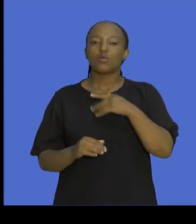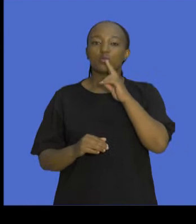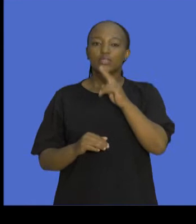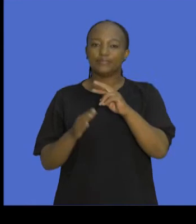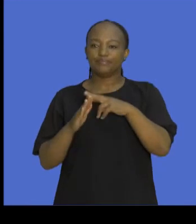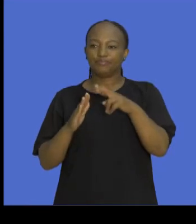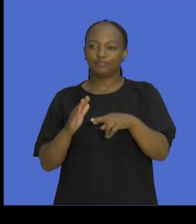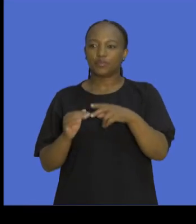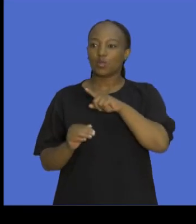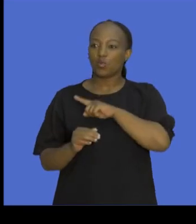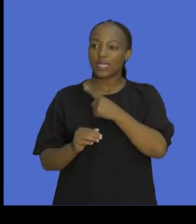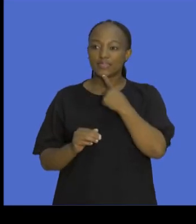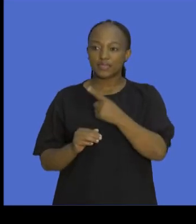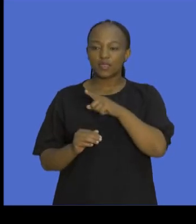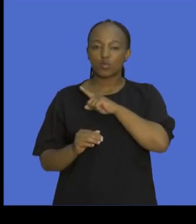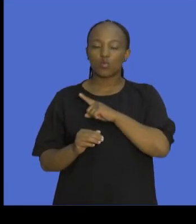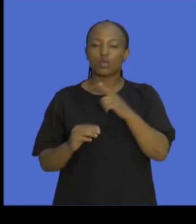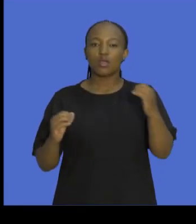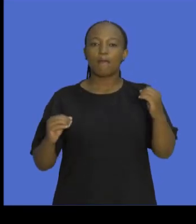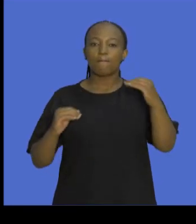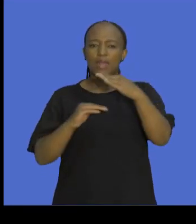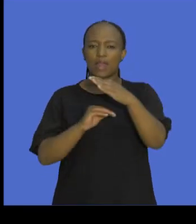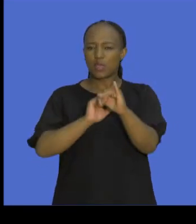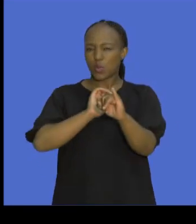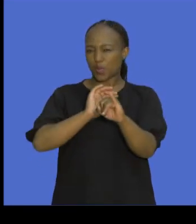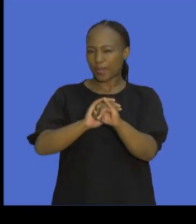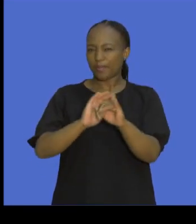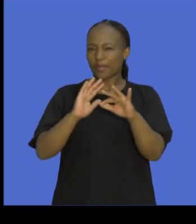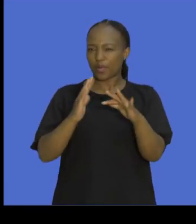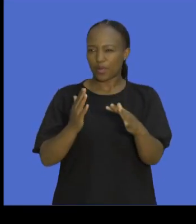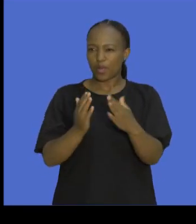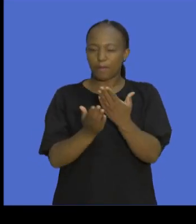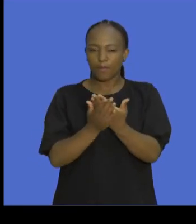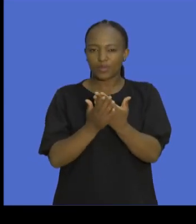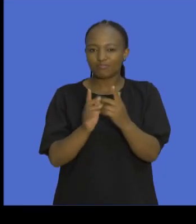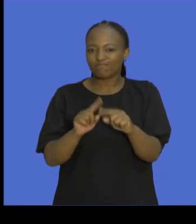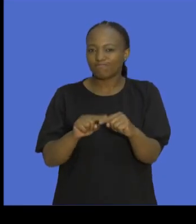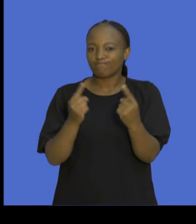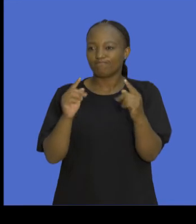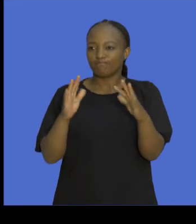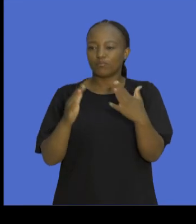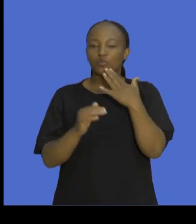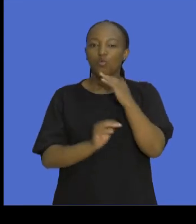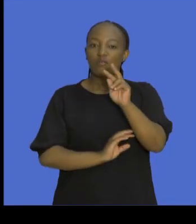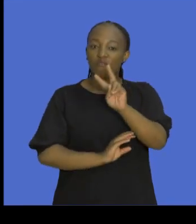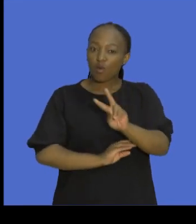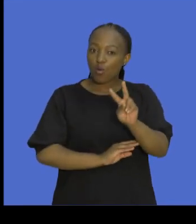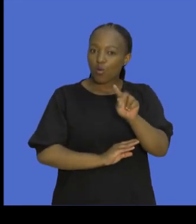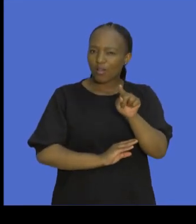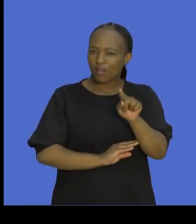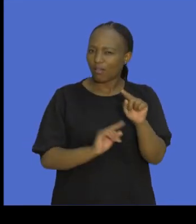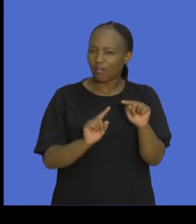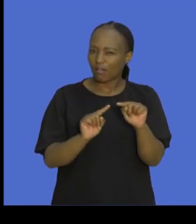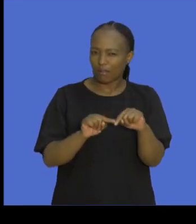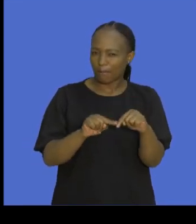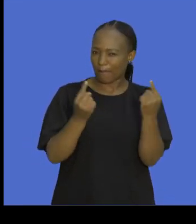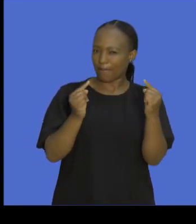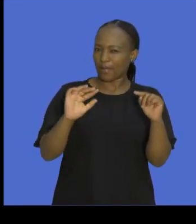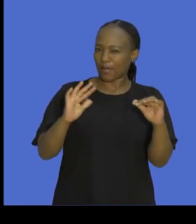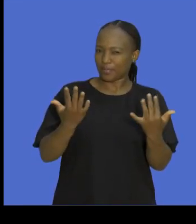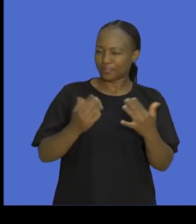here, in a parallel circuit, what do you notice about the potential difference, which is the voltage, right? The